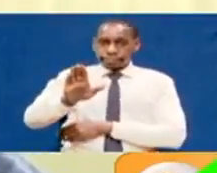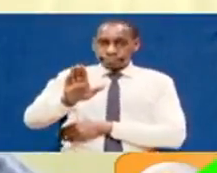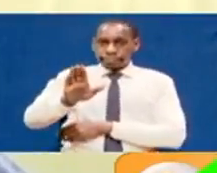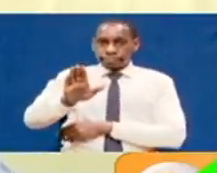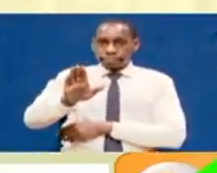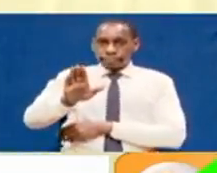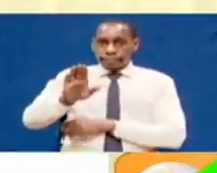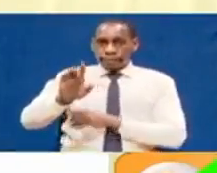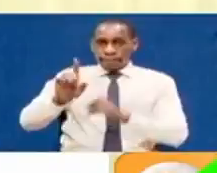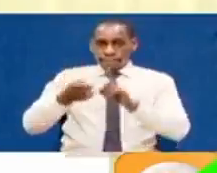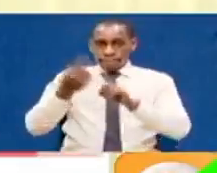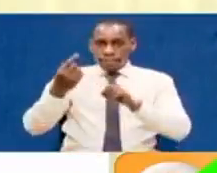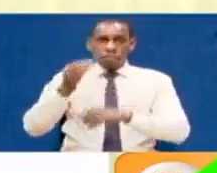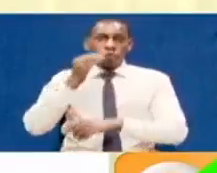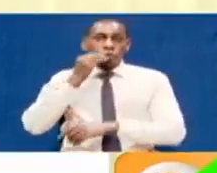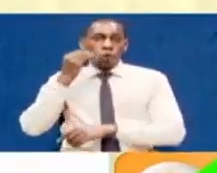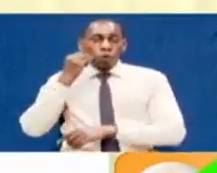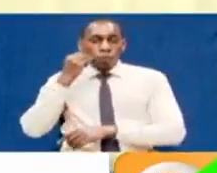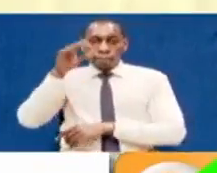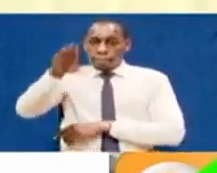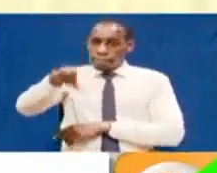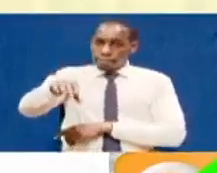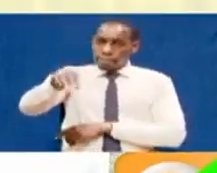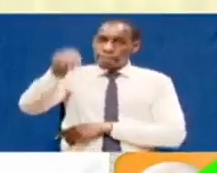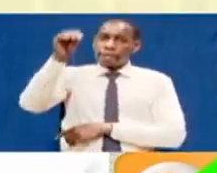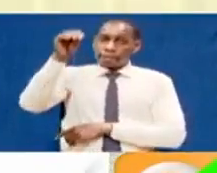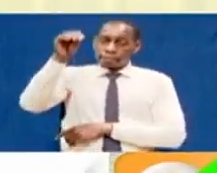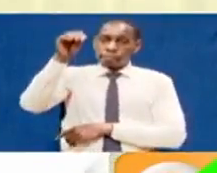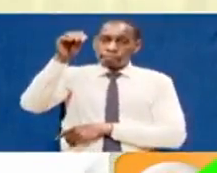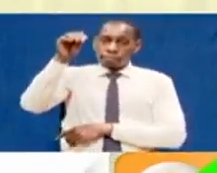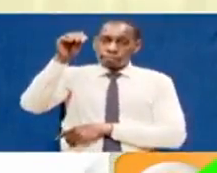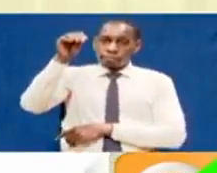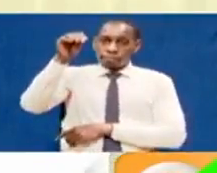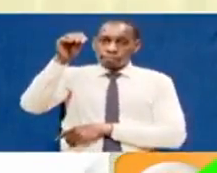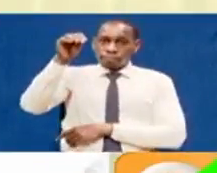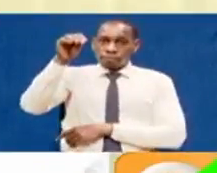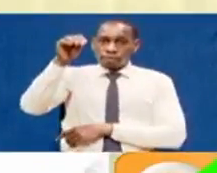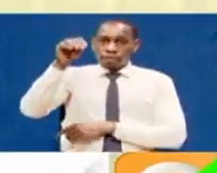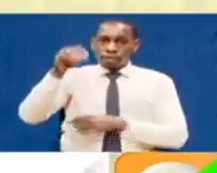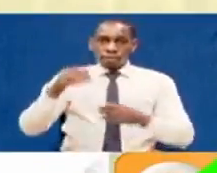In the first boma, wali recover military fatigues.